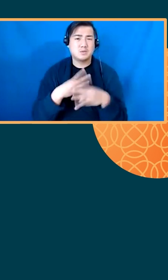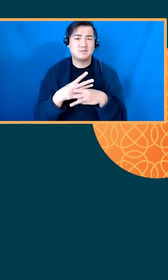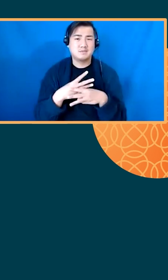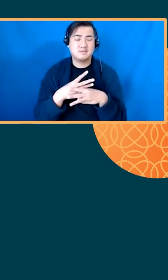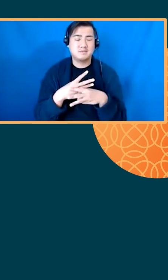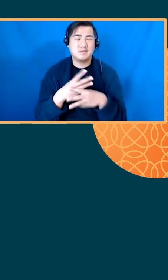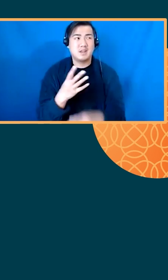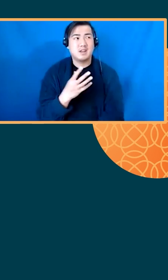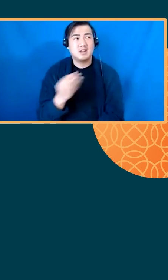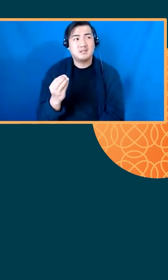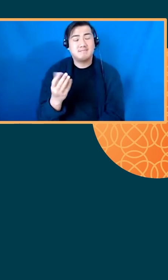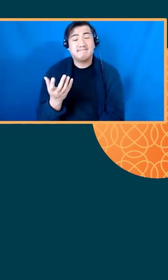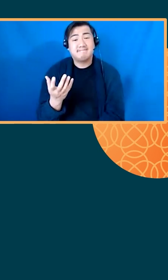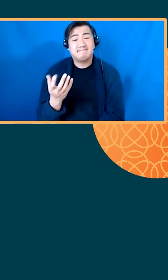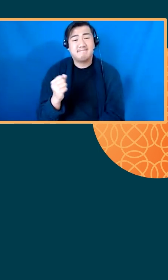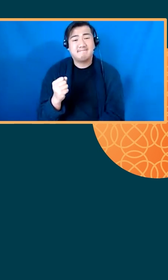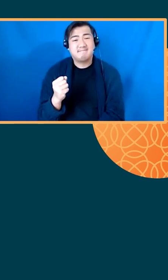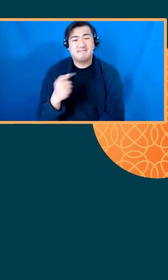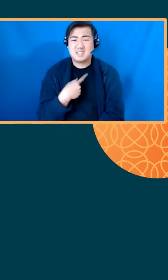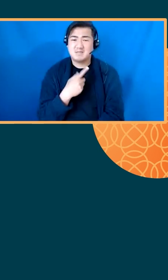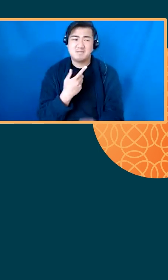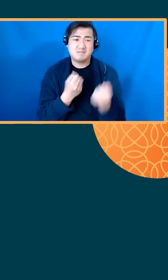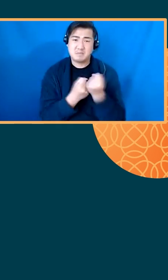And yeah, like I stand by it.